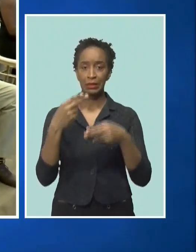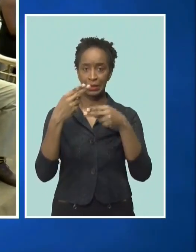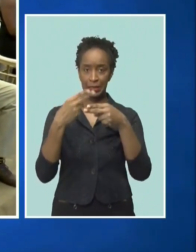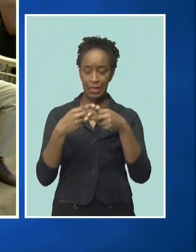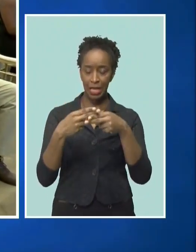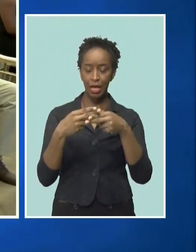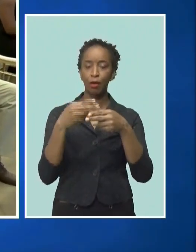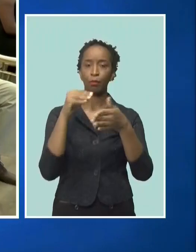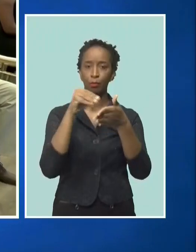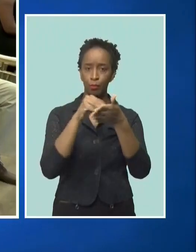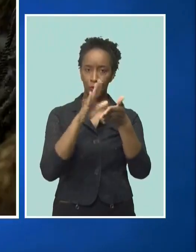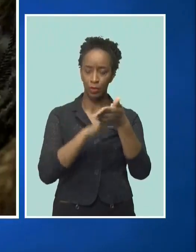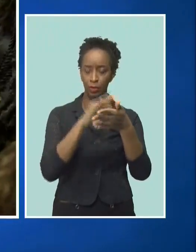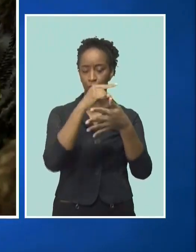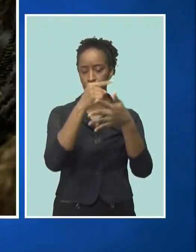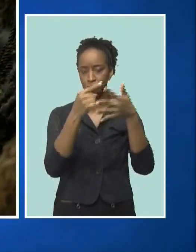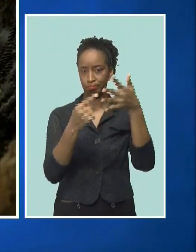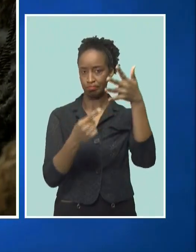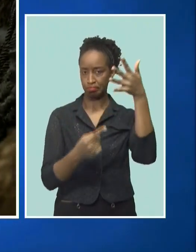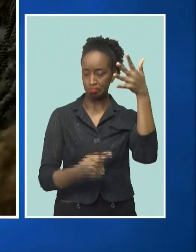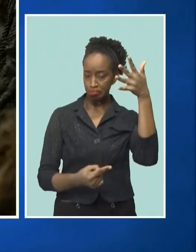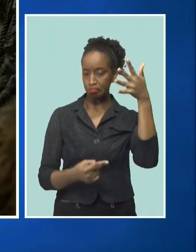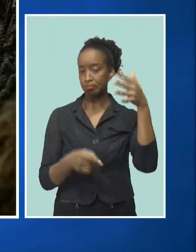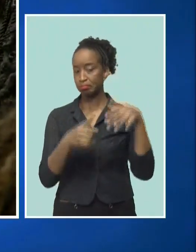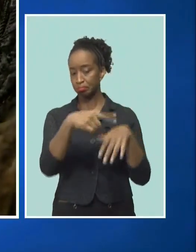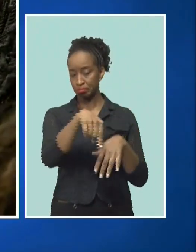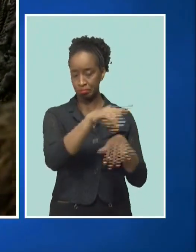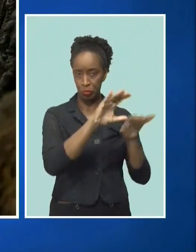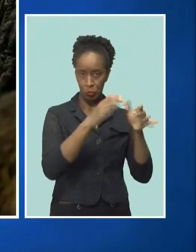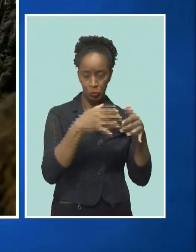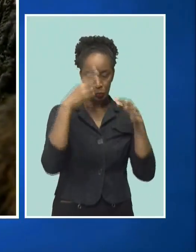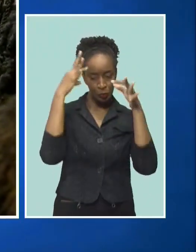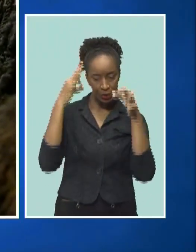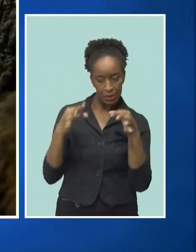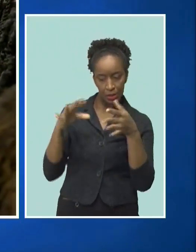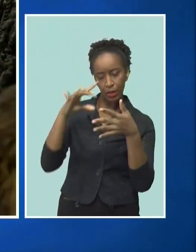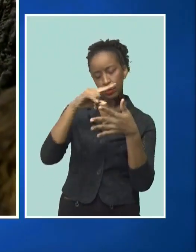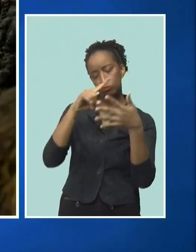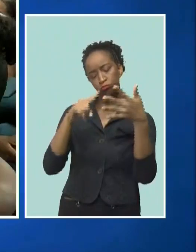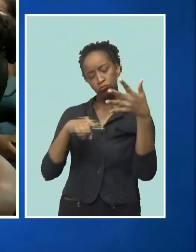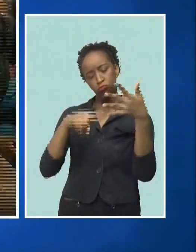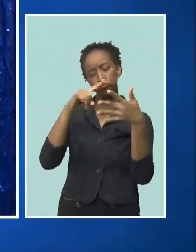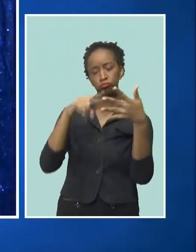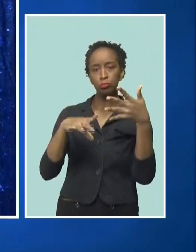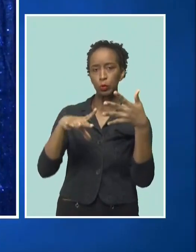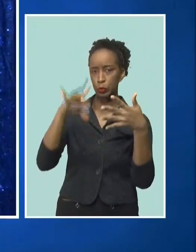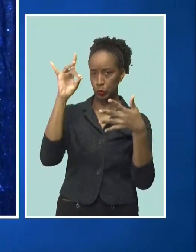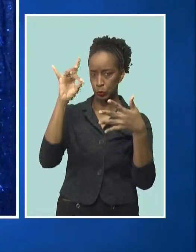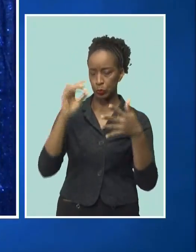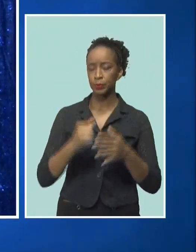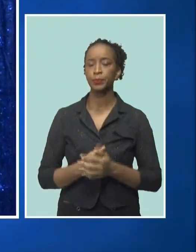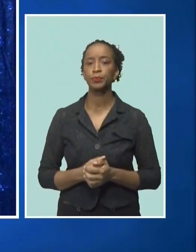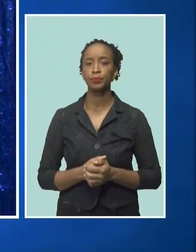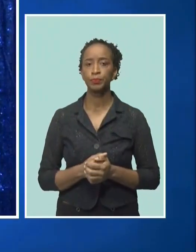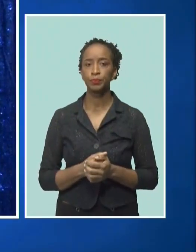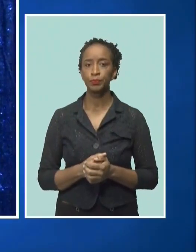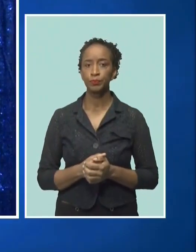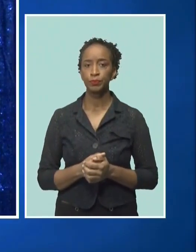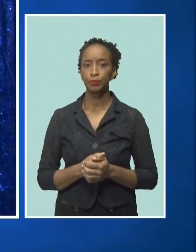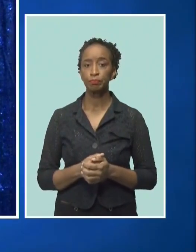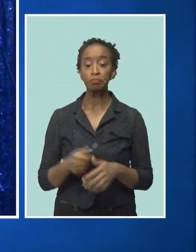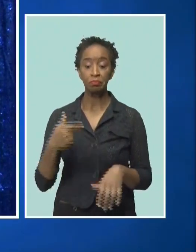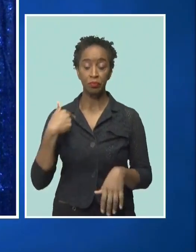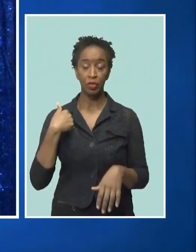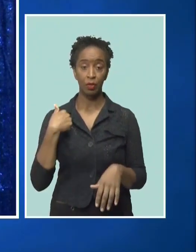been a rewarding journey as she created her pathway to purpose. When I entered the HR field,